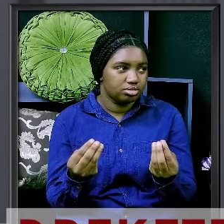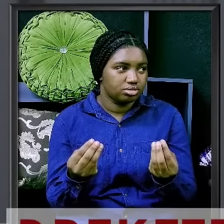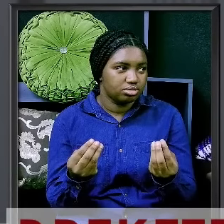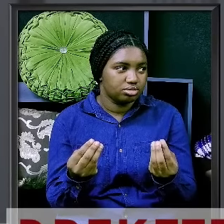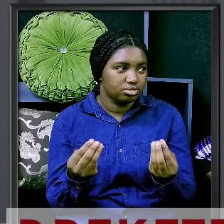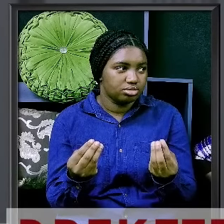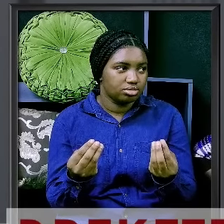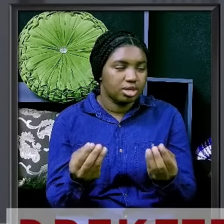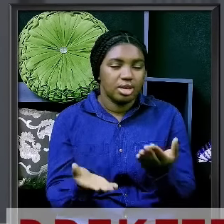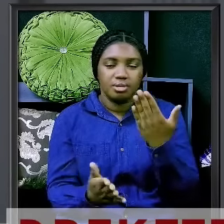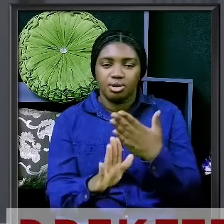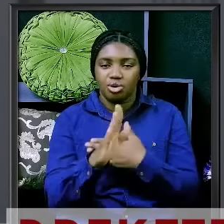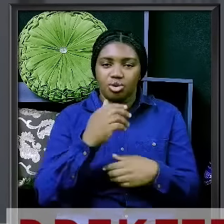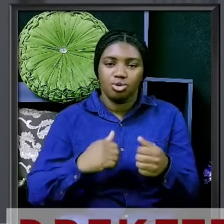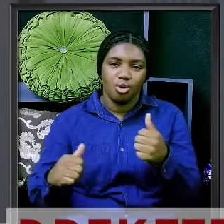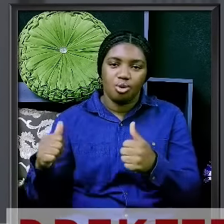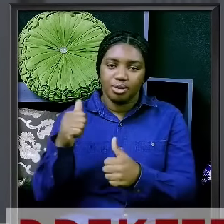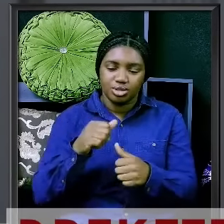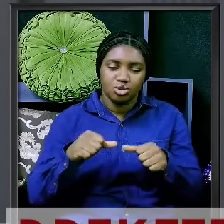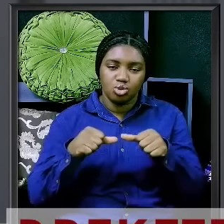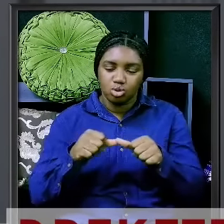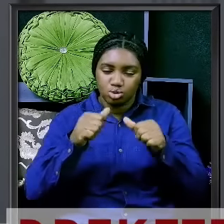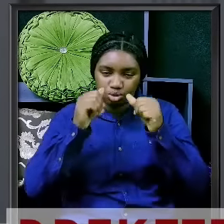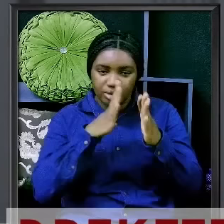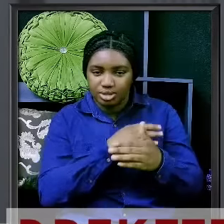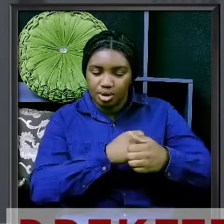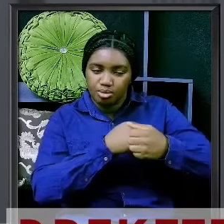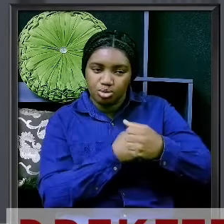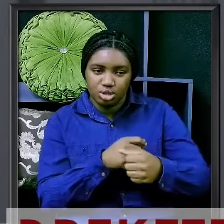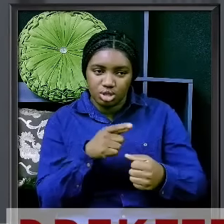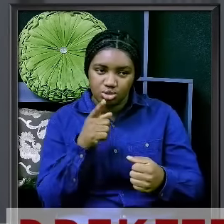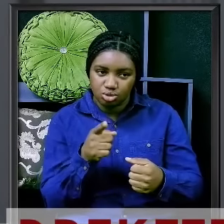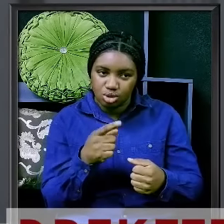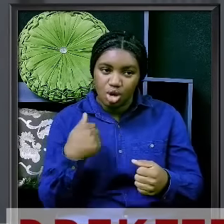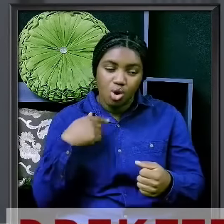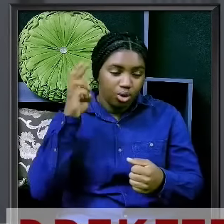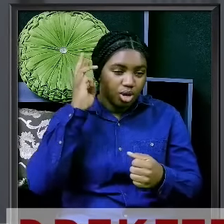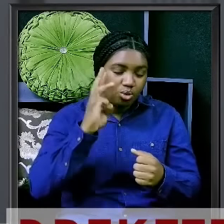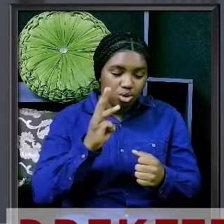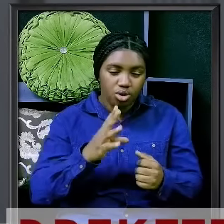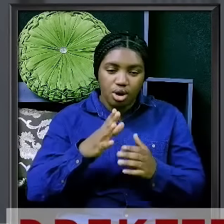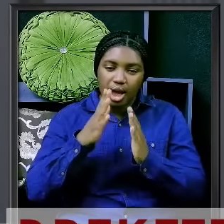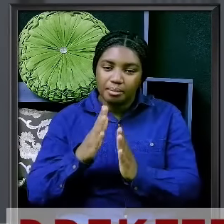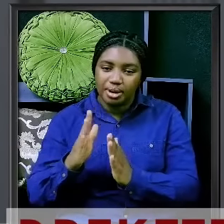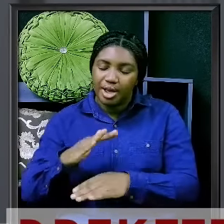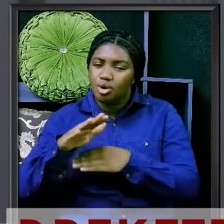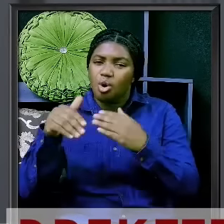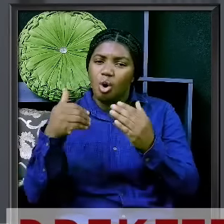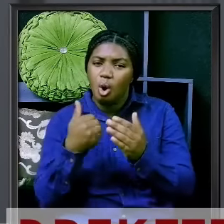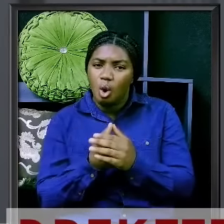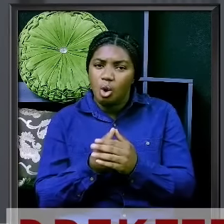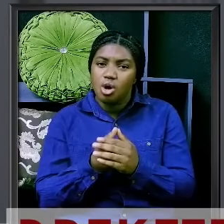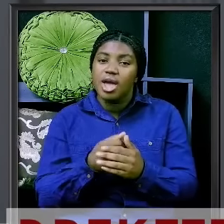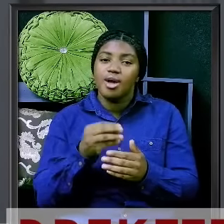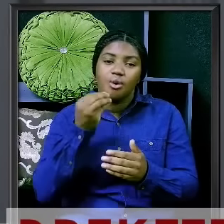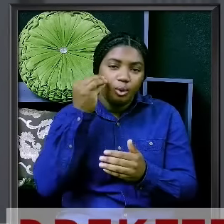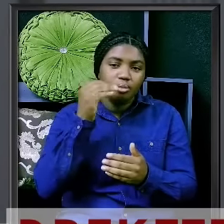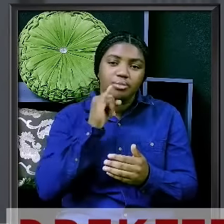may God Almighty continue to bless and protect you, ma'am. Arrange all the necessary. A home is a